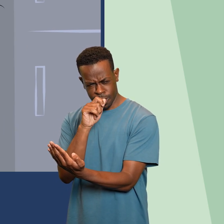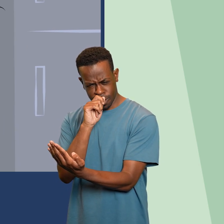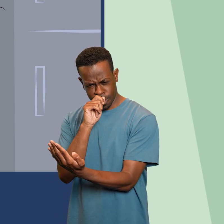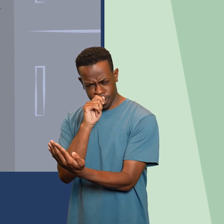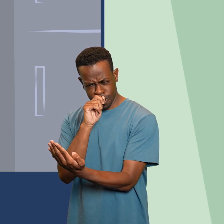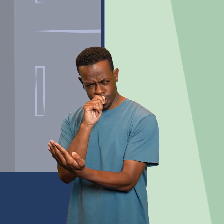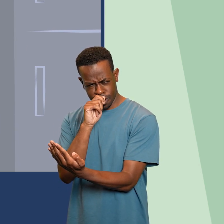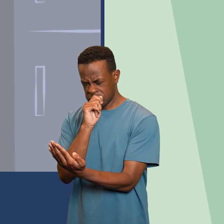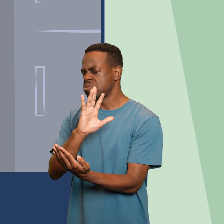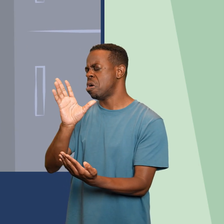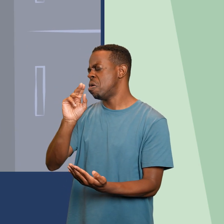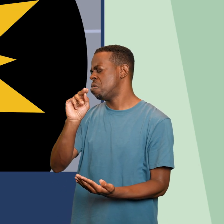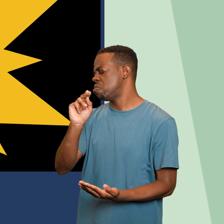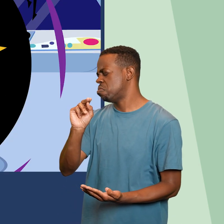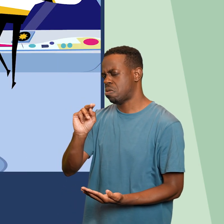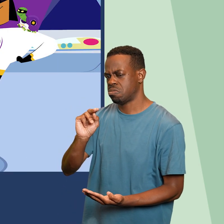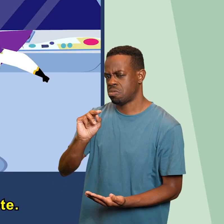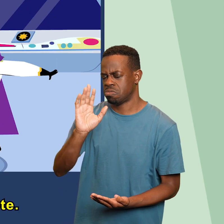Nah.